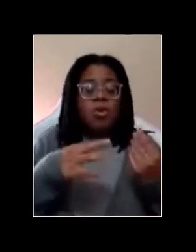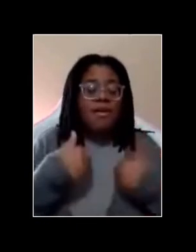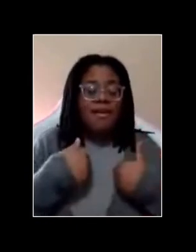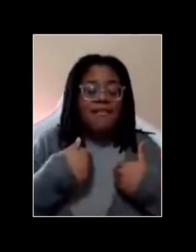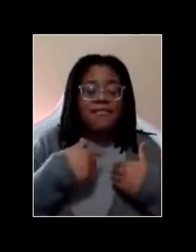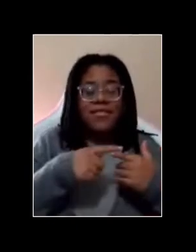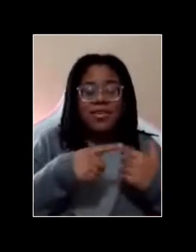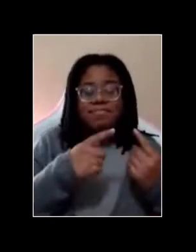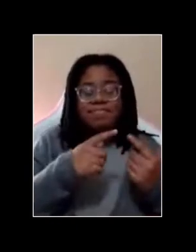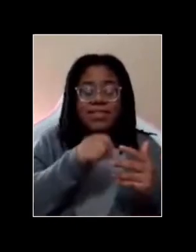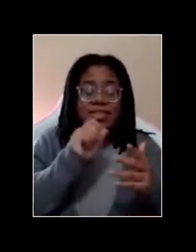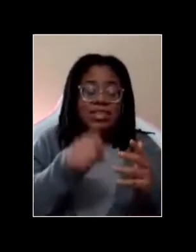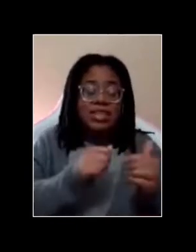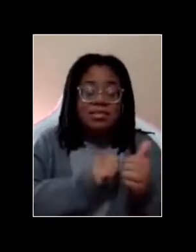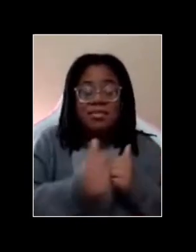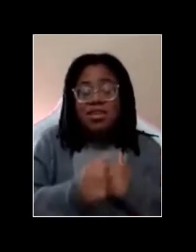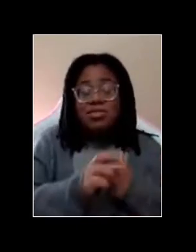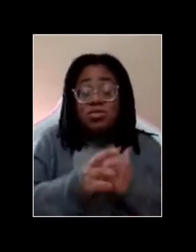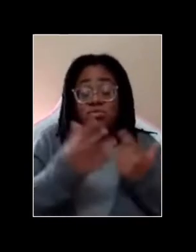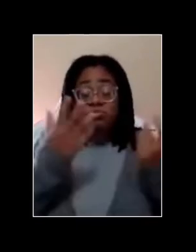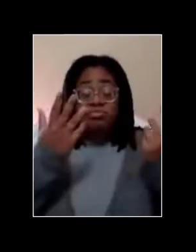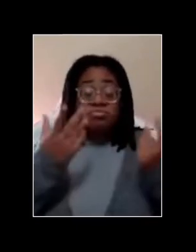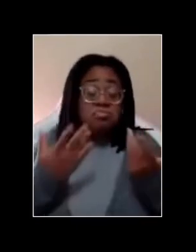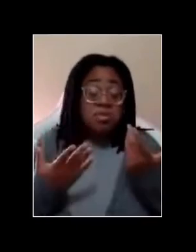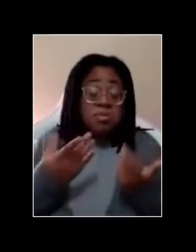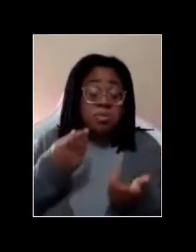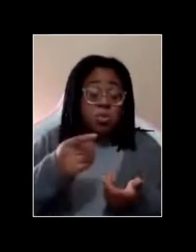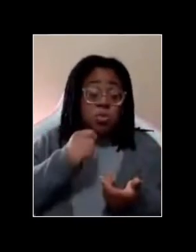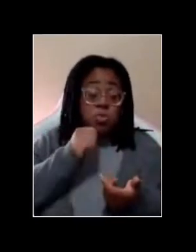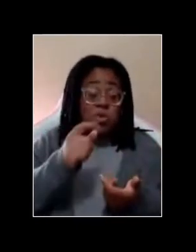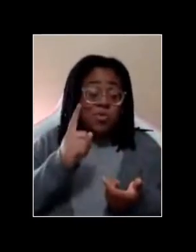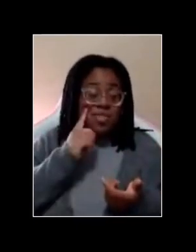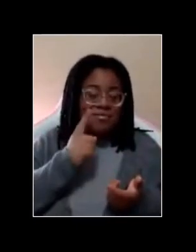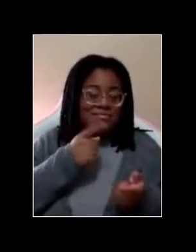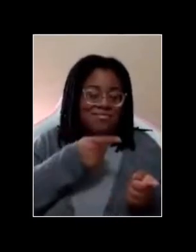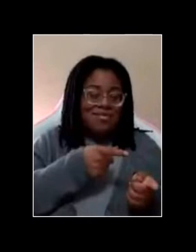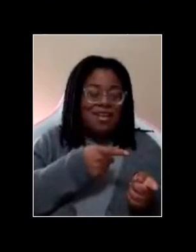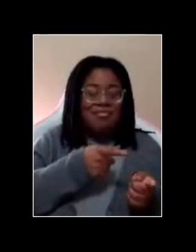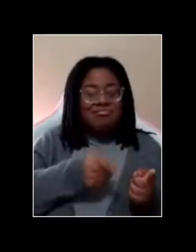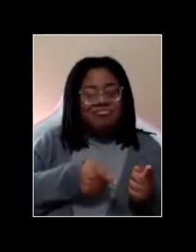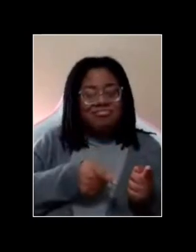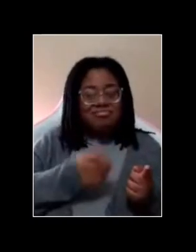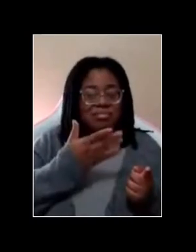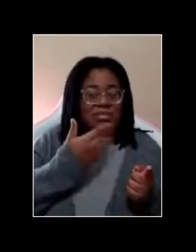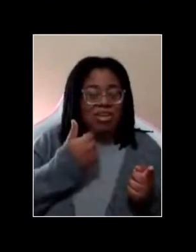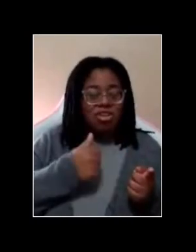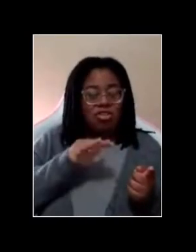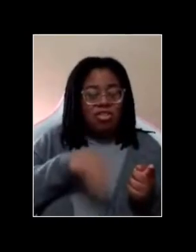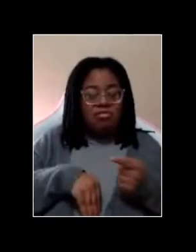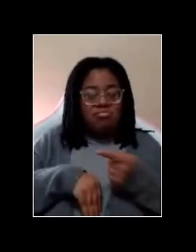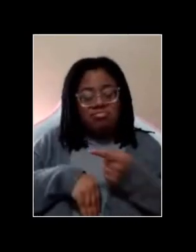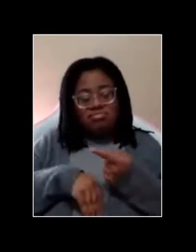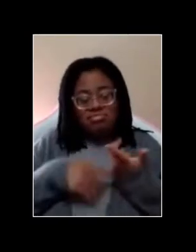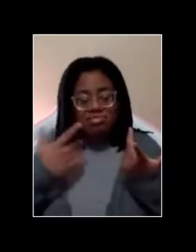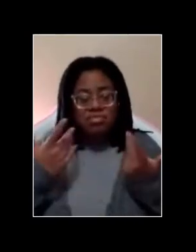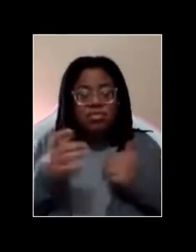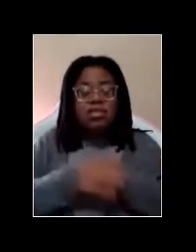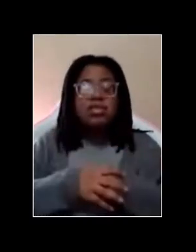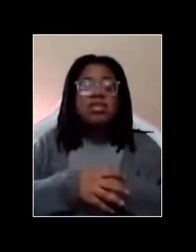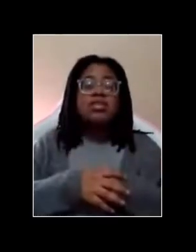at, or that you just don't think compares for one reason or another.